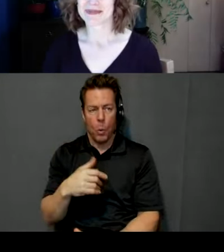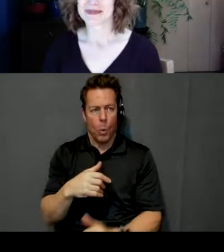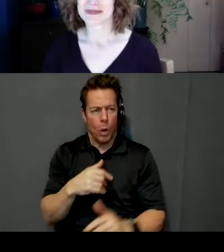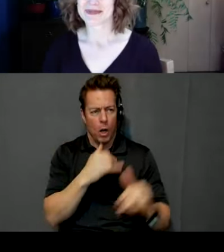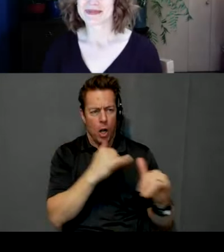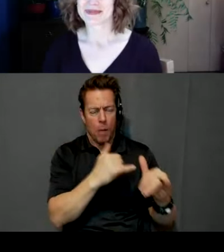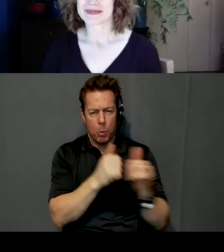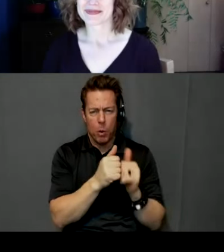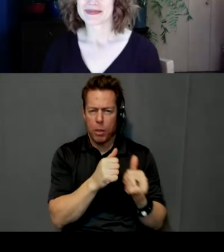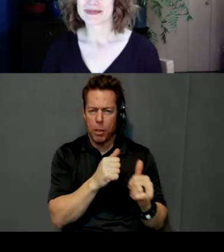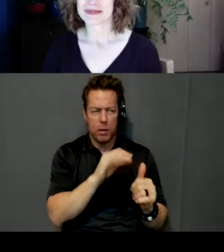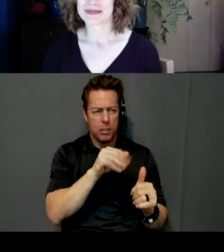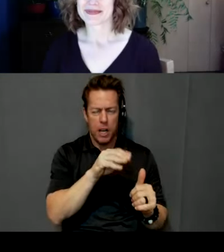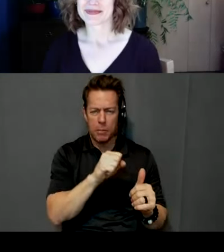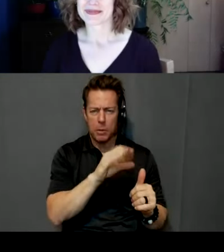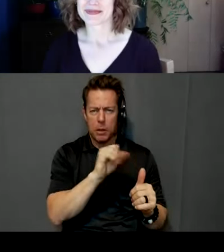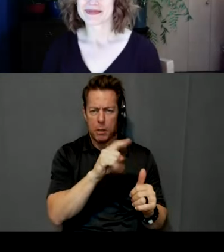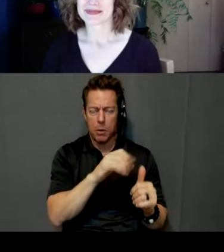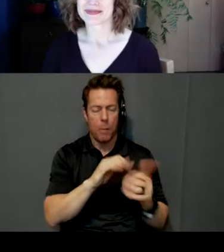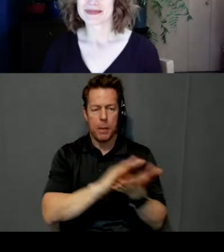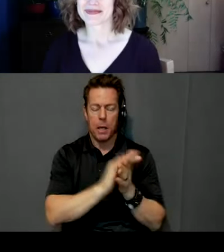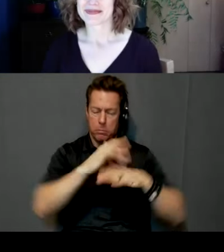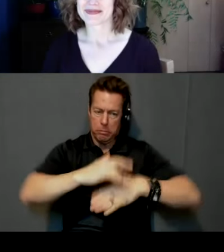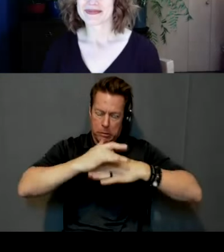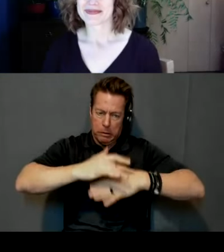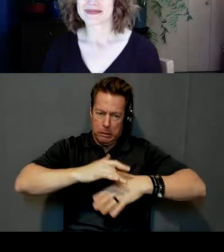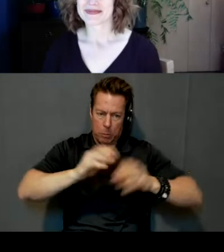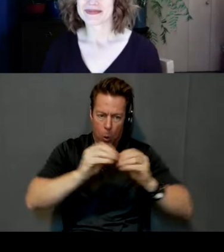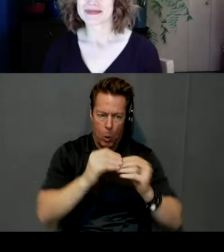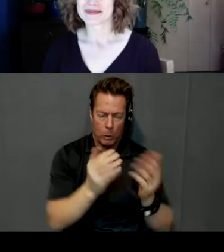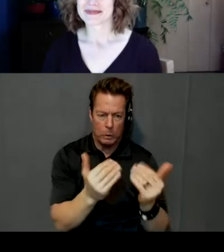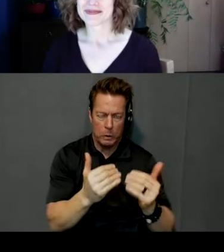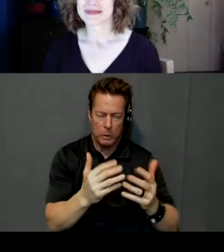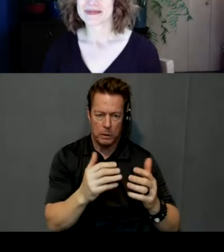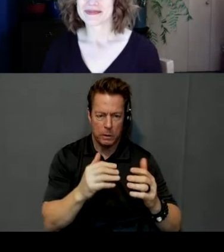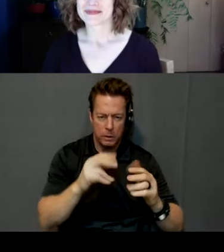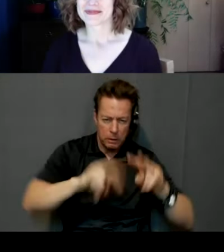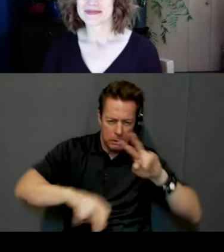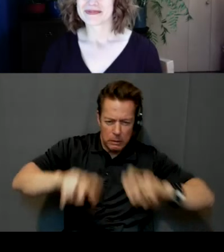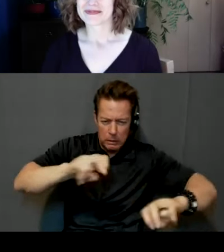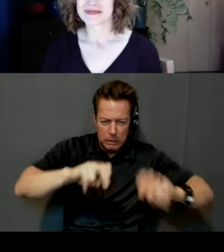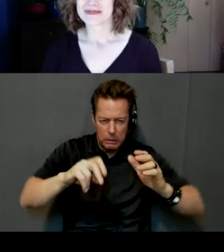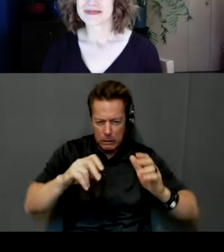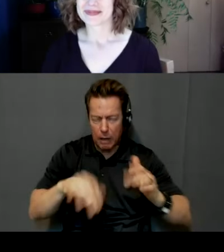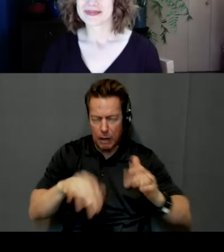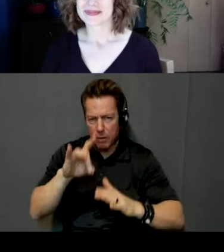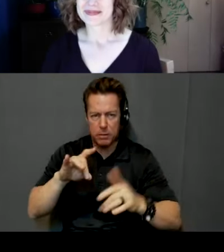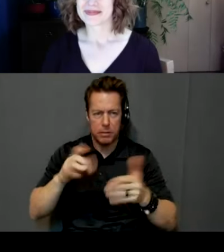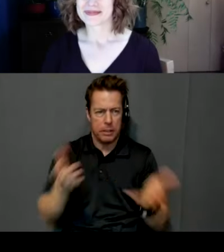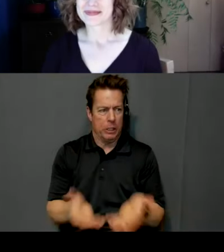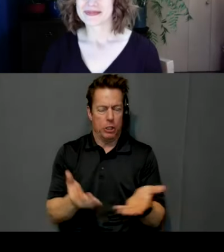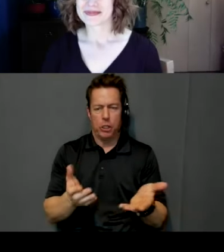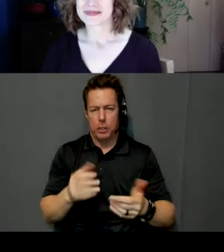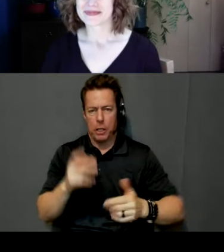I became so obsessed with finding out more. And then through finding out more, I found the residency. And then I saw